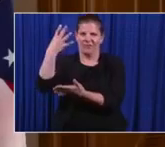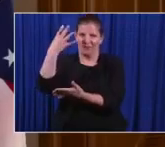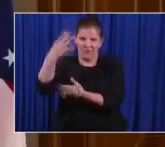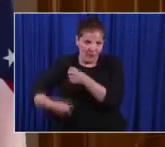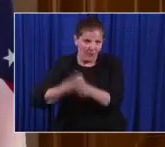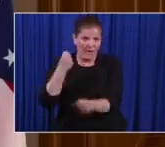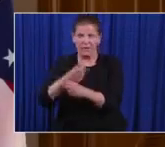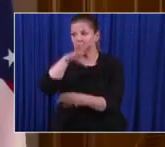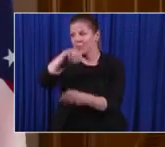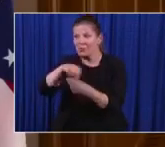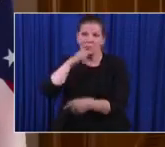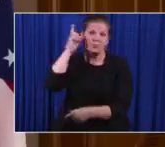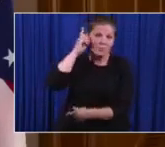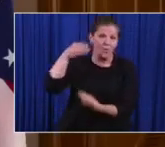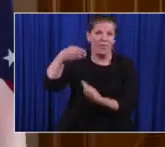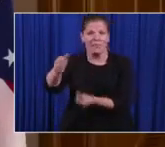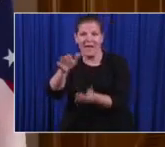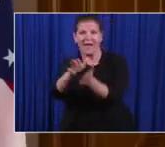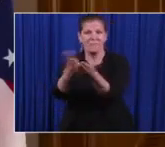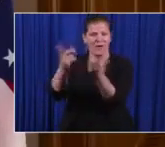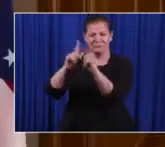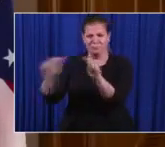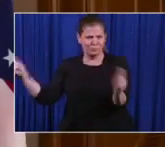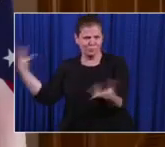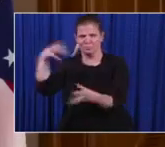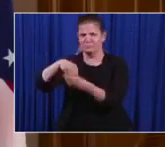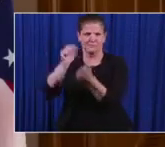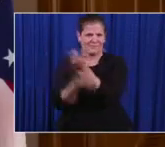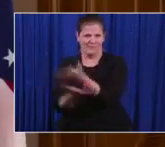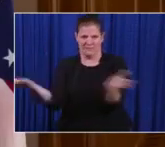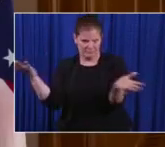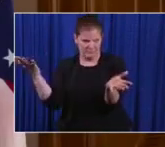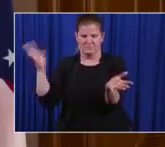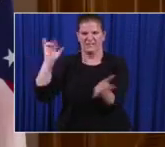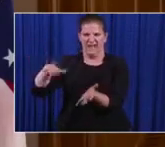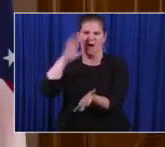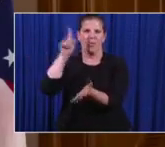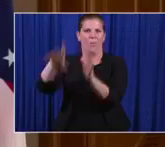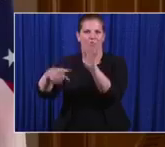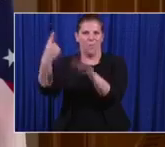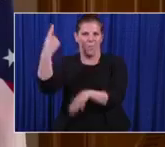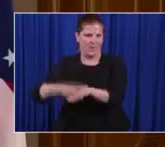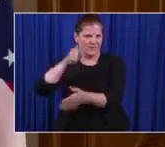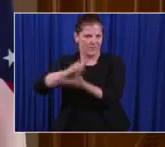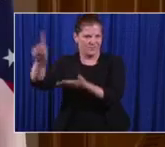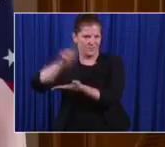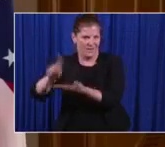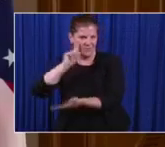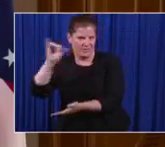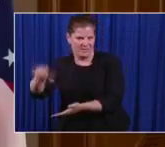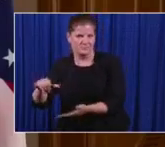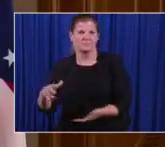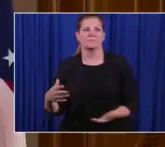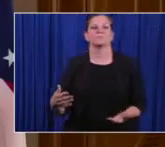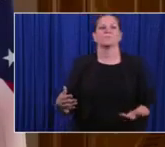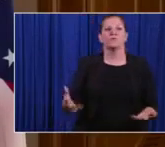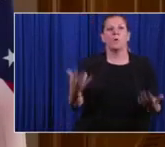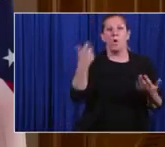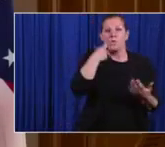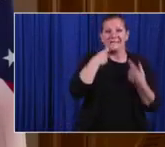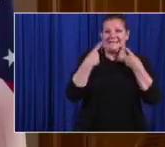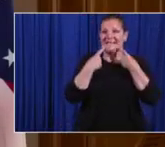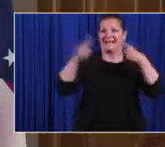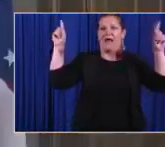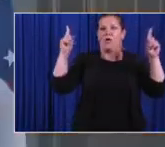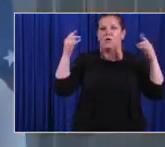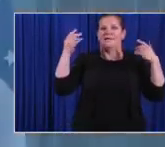between the age of 12 and 17. Now, we announced at 11 o'clock today one notable change to the design of the